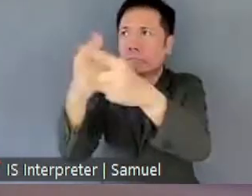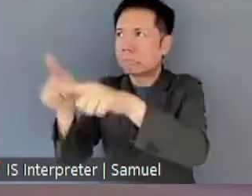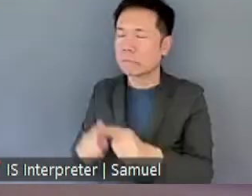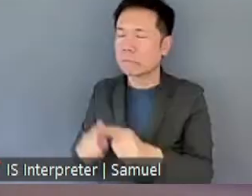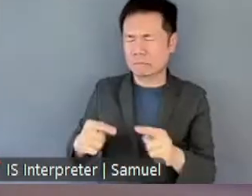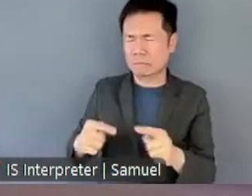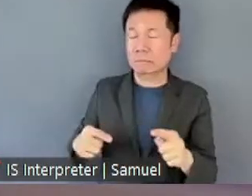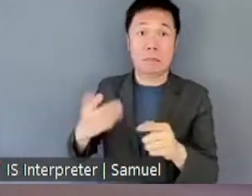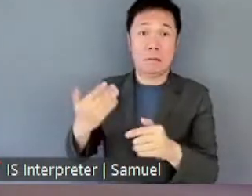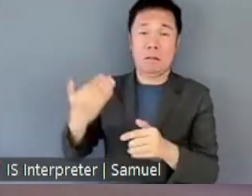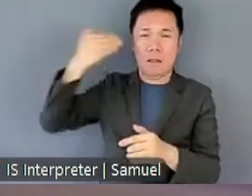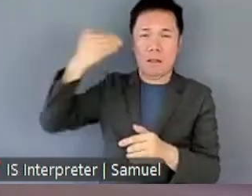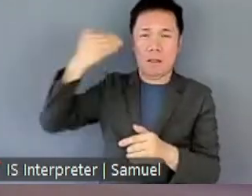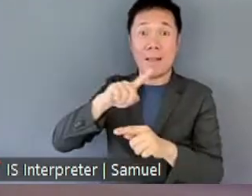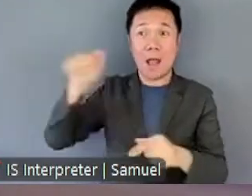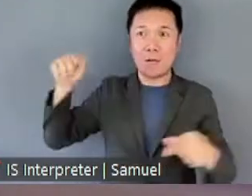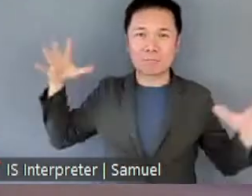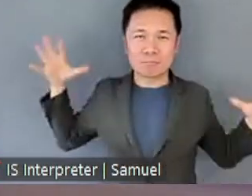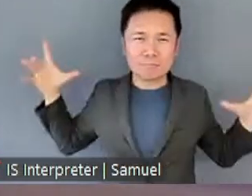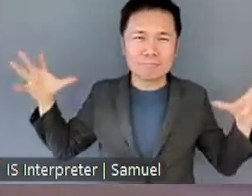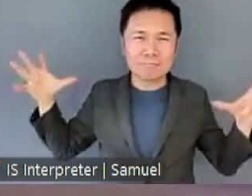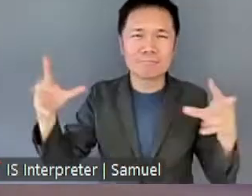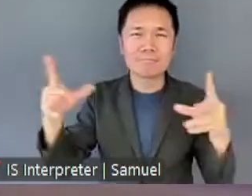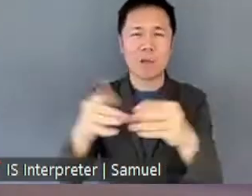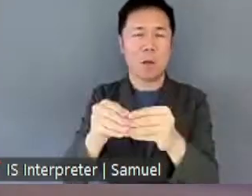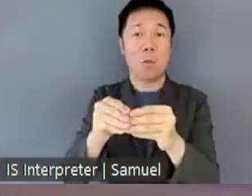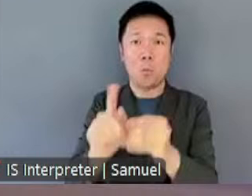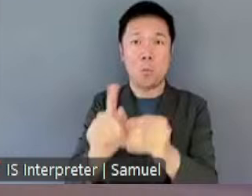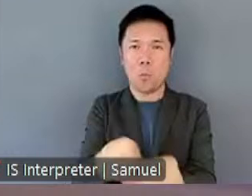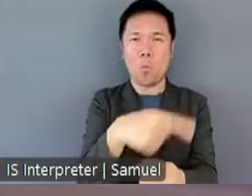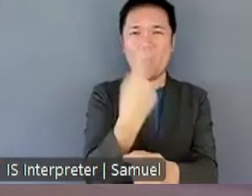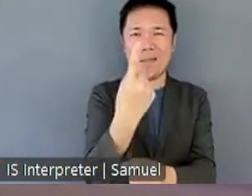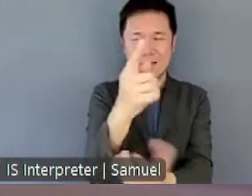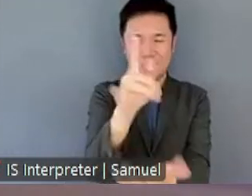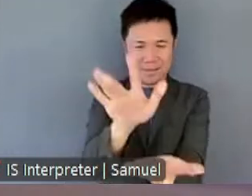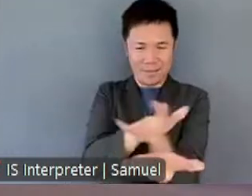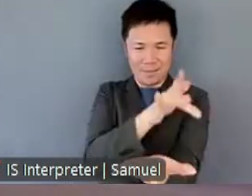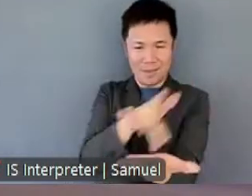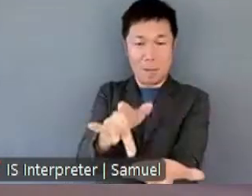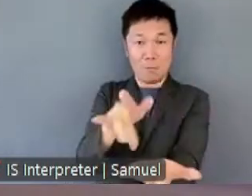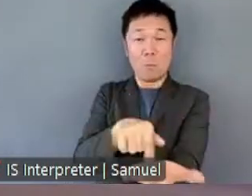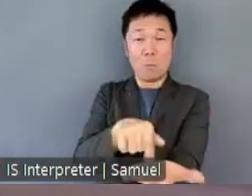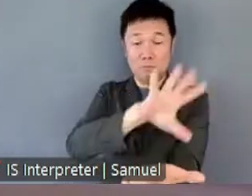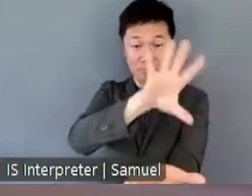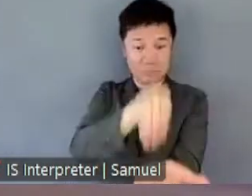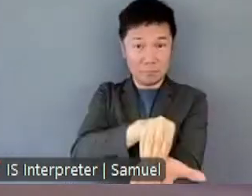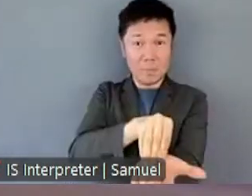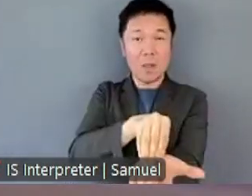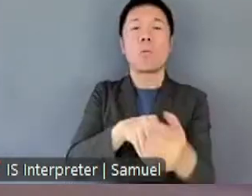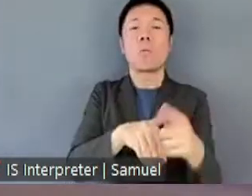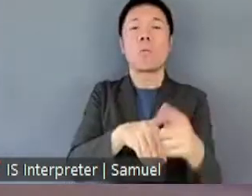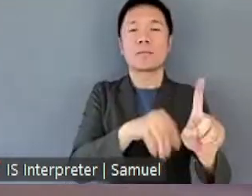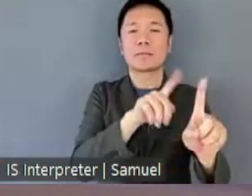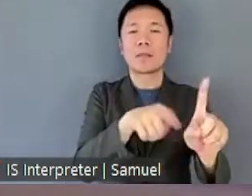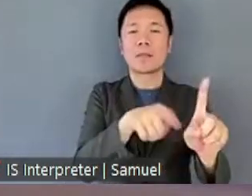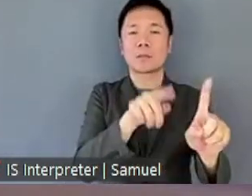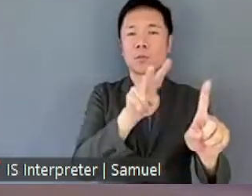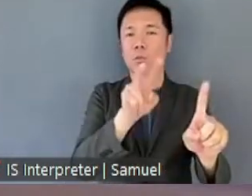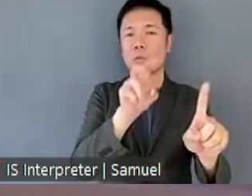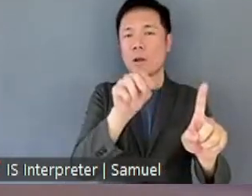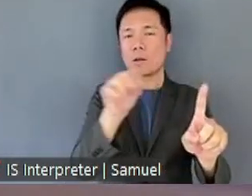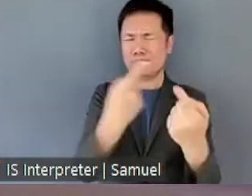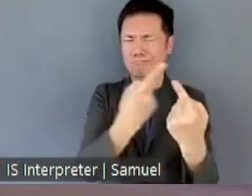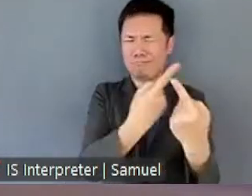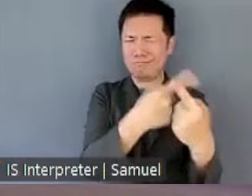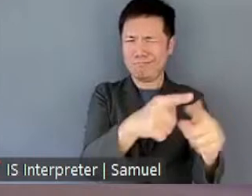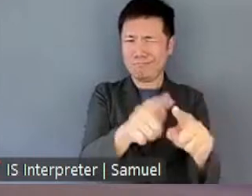apps. Now, through the eGov super app, Filipinos can now access and avail more than 1,200 national and local government